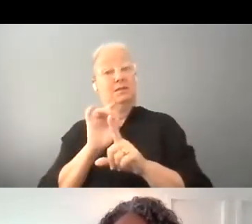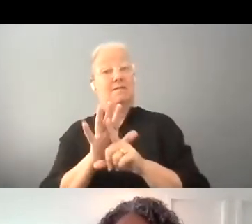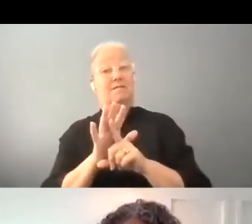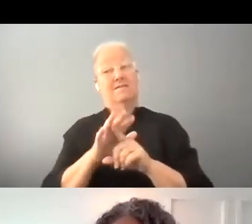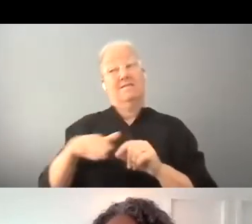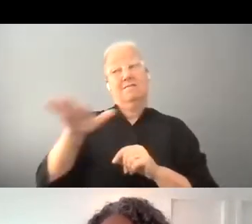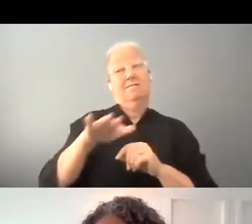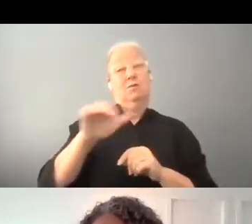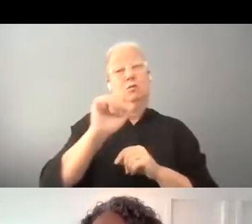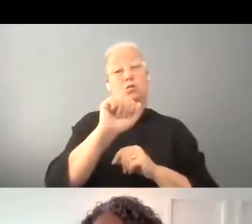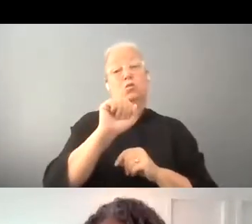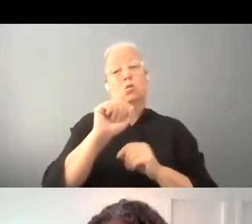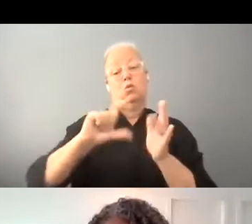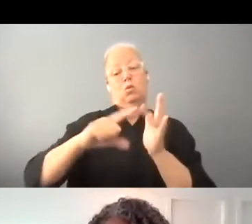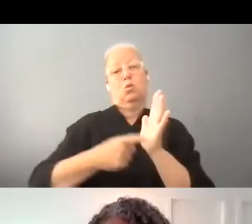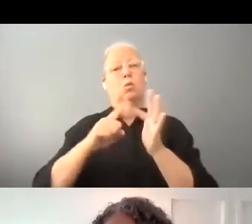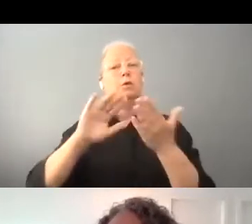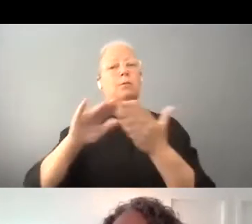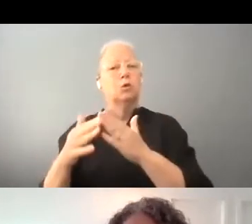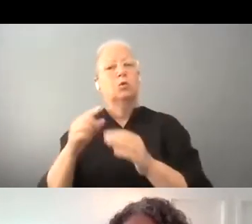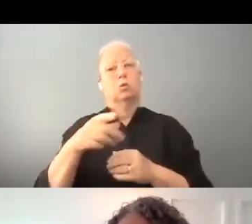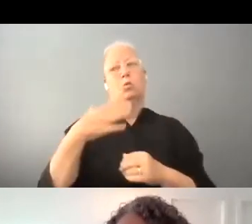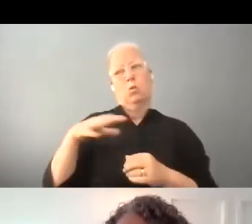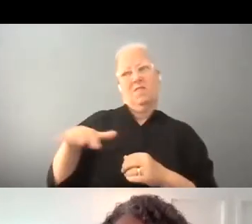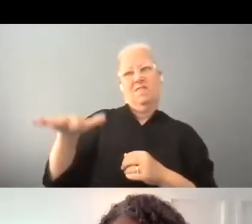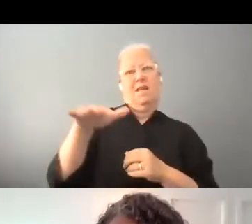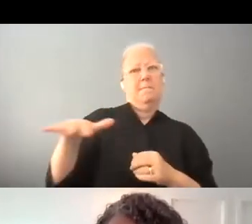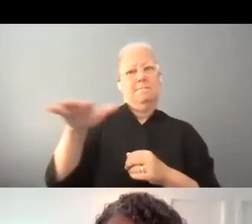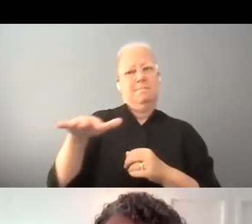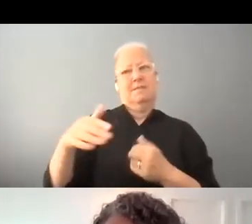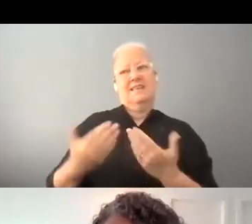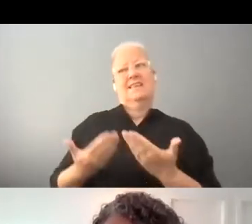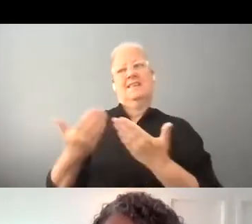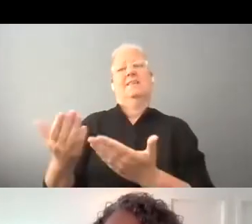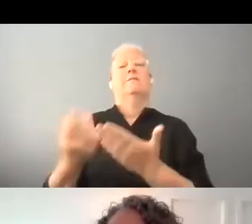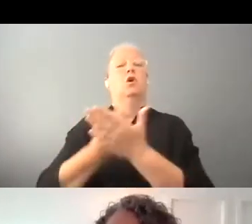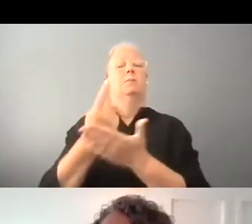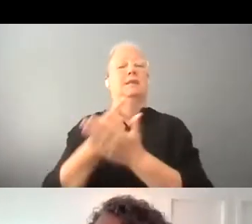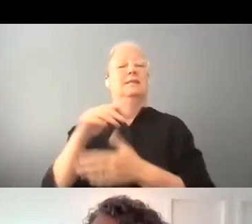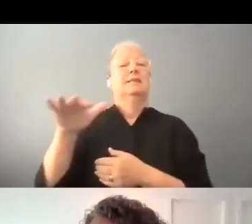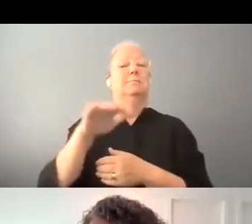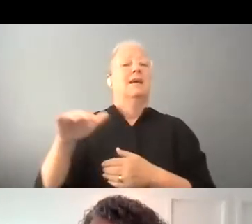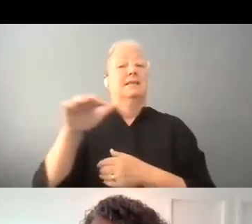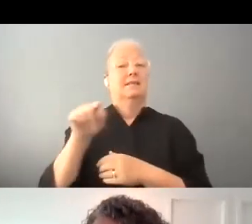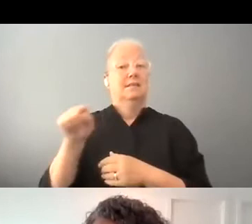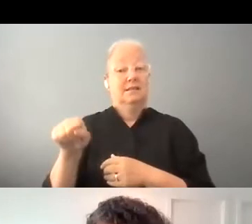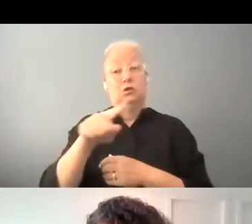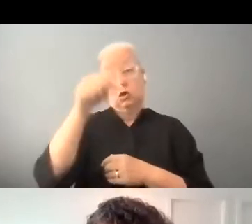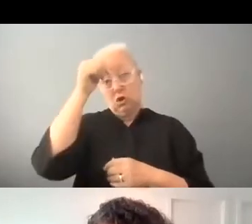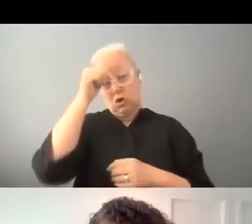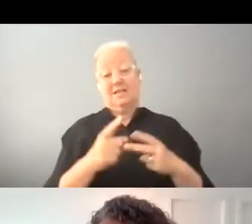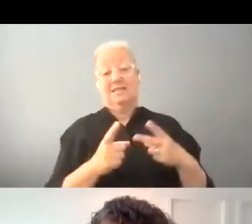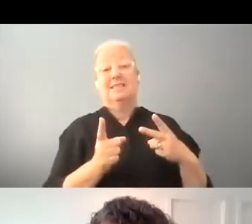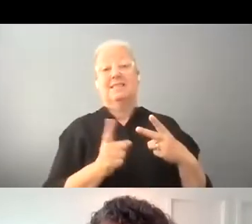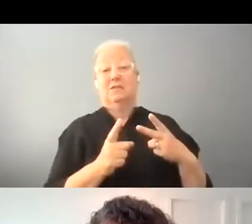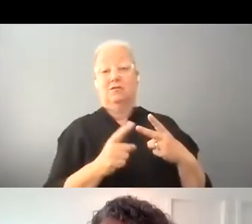be your core community who you want to see and give a space for them to come in, but know that the secondary audience